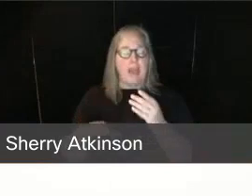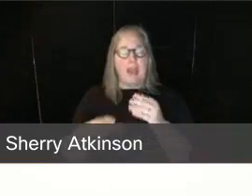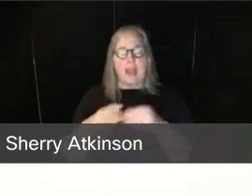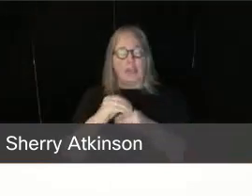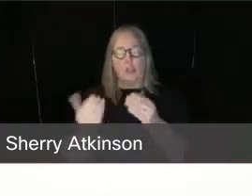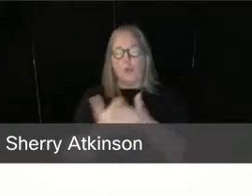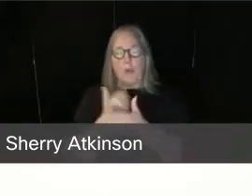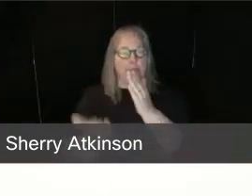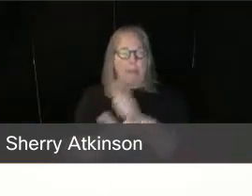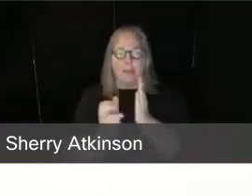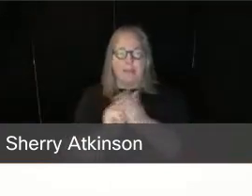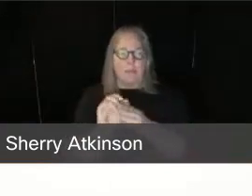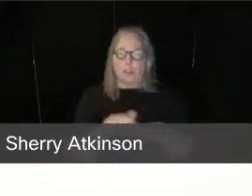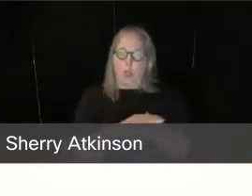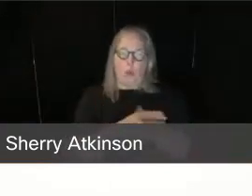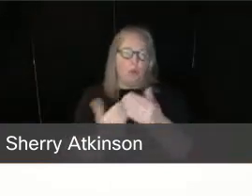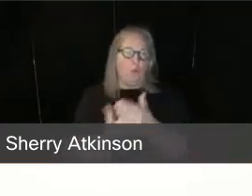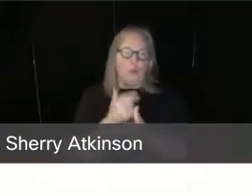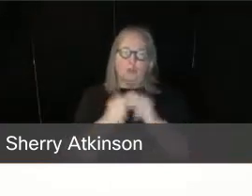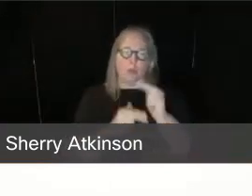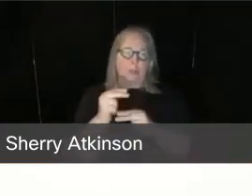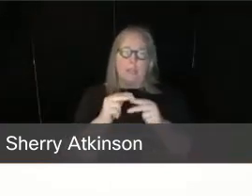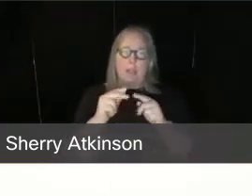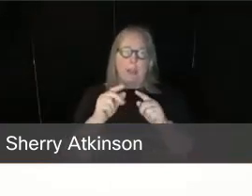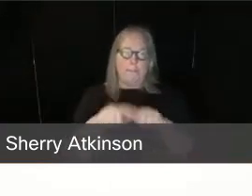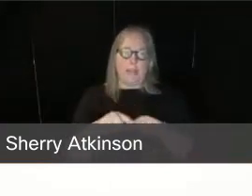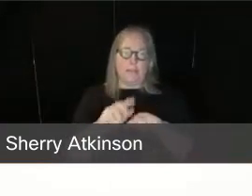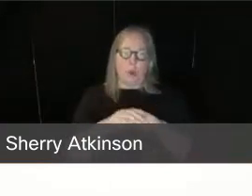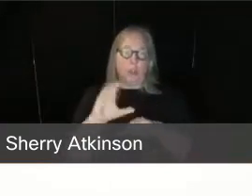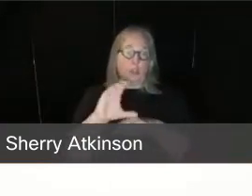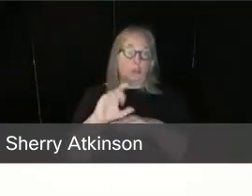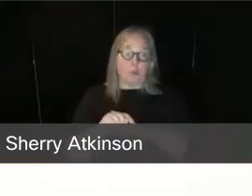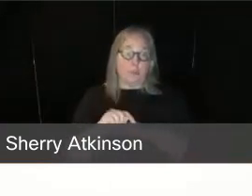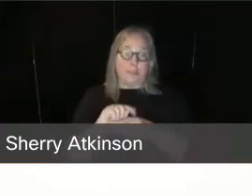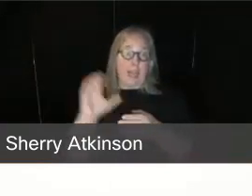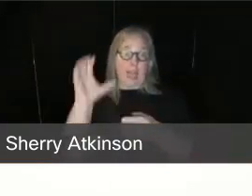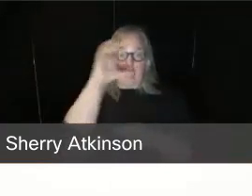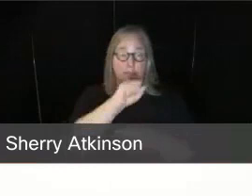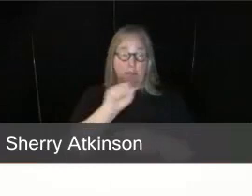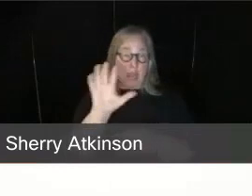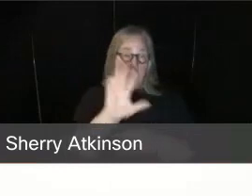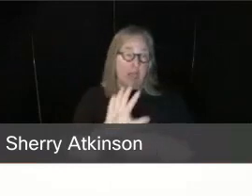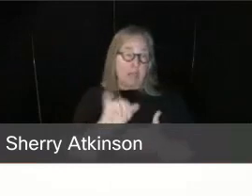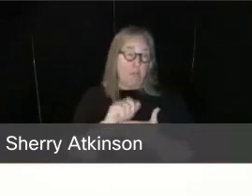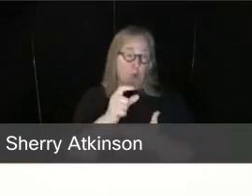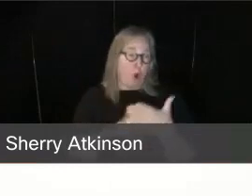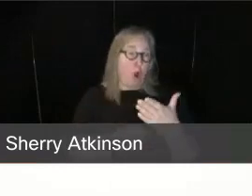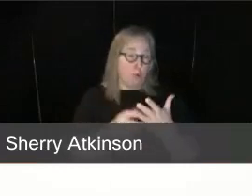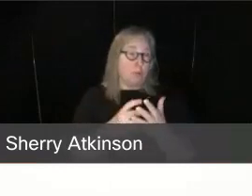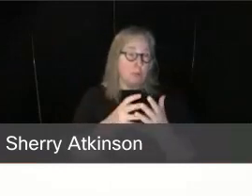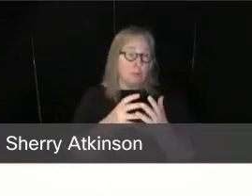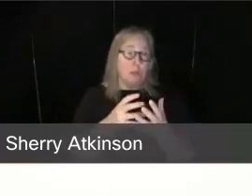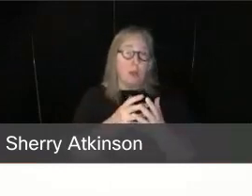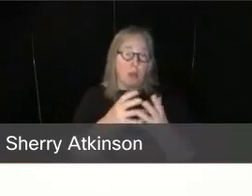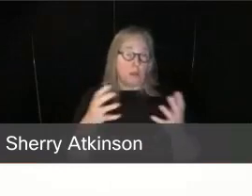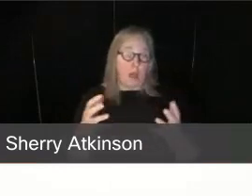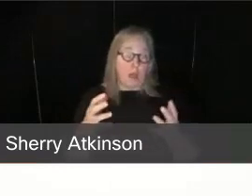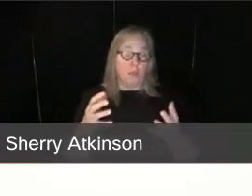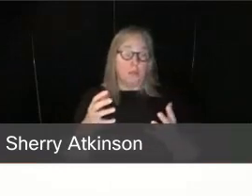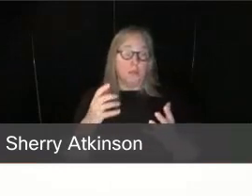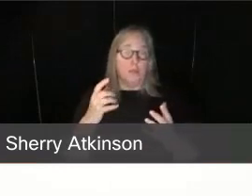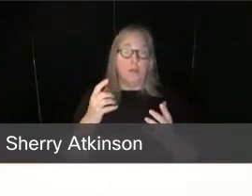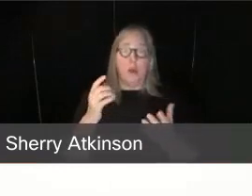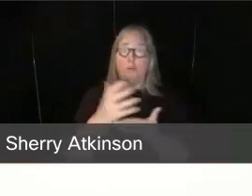new construction, and based on consultants' estimate, that's going to actually cost quite some foregone revenue, including